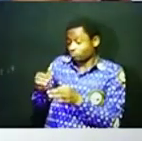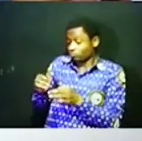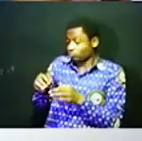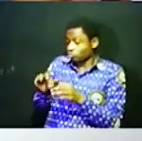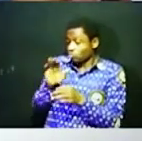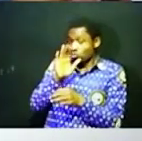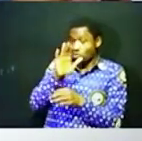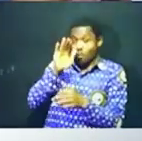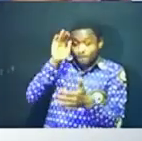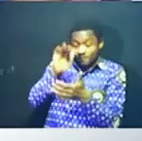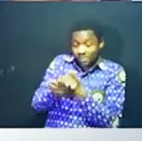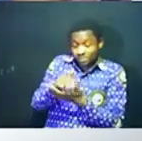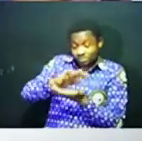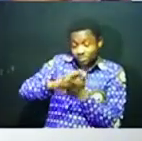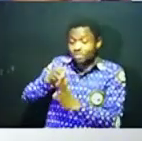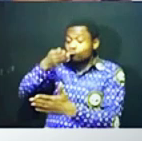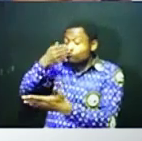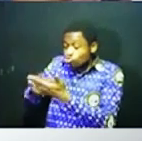It